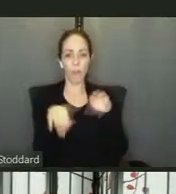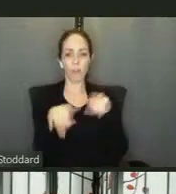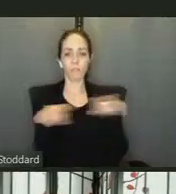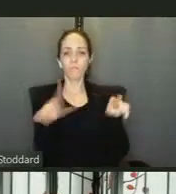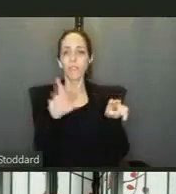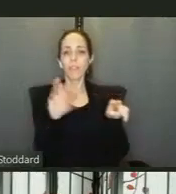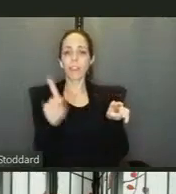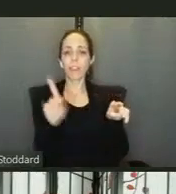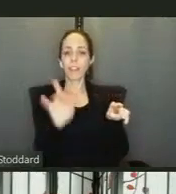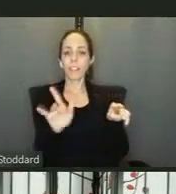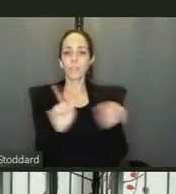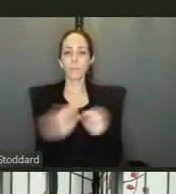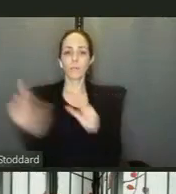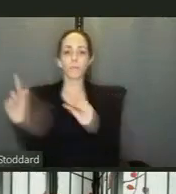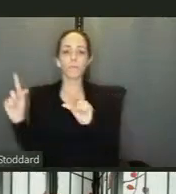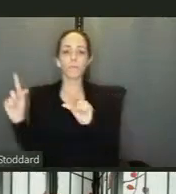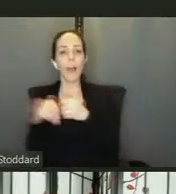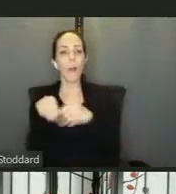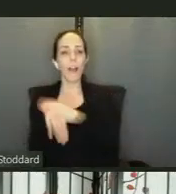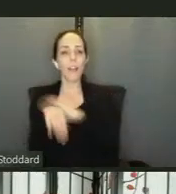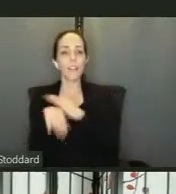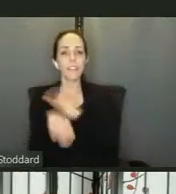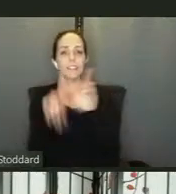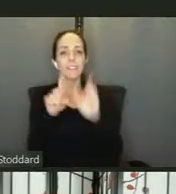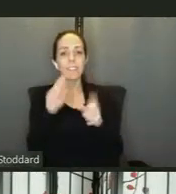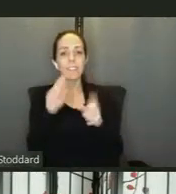about testing sites as well. Next slide, please.